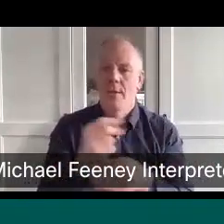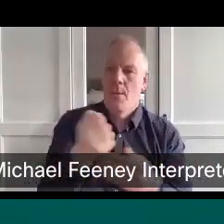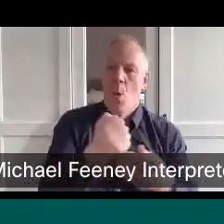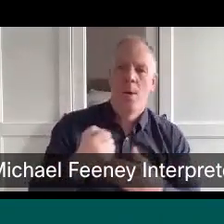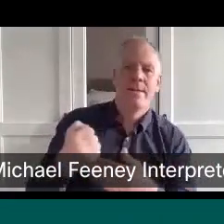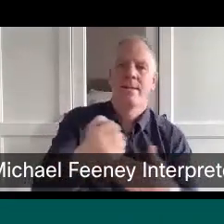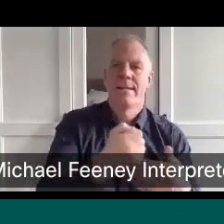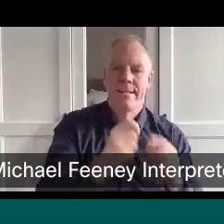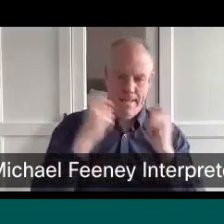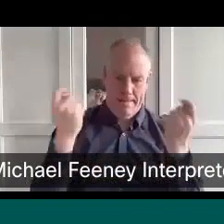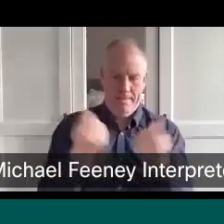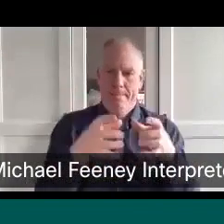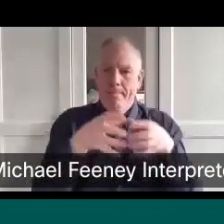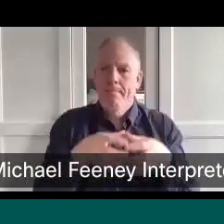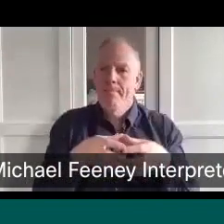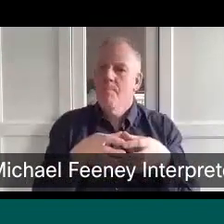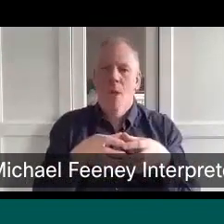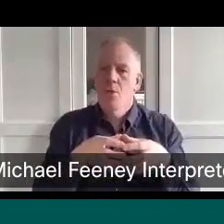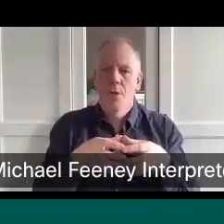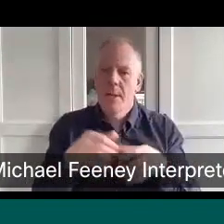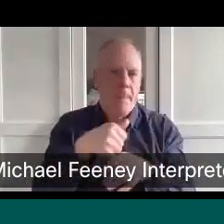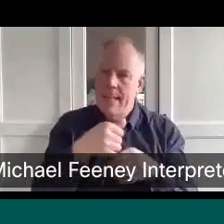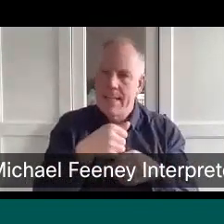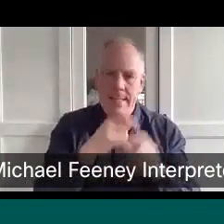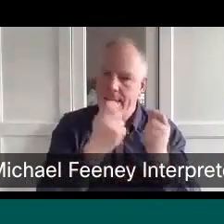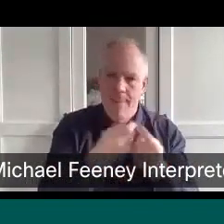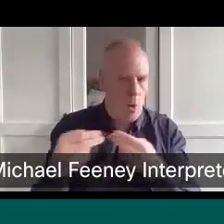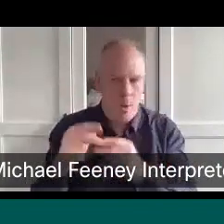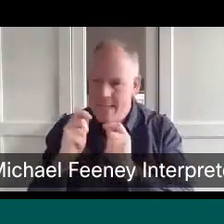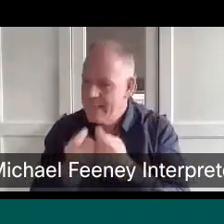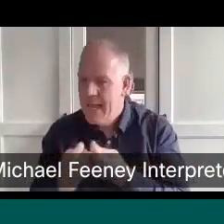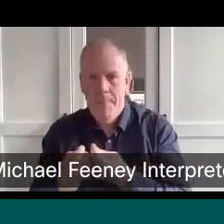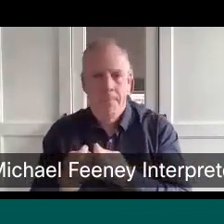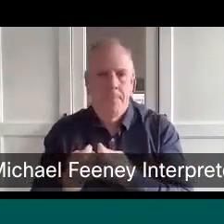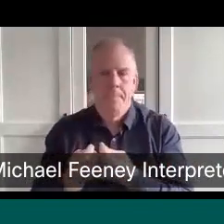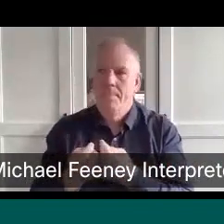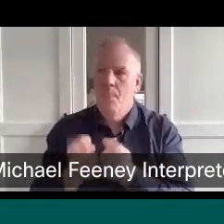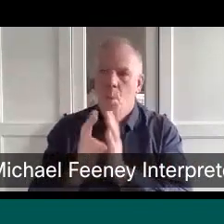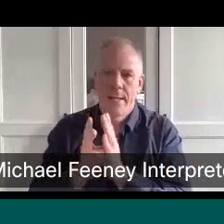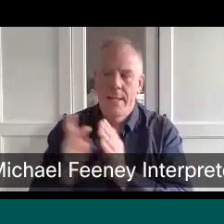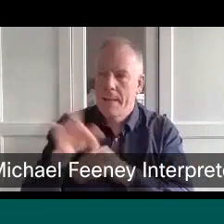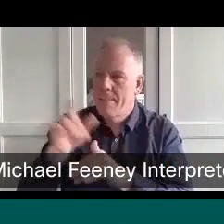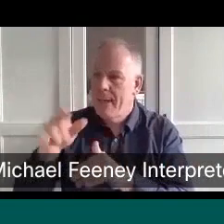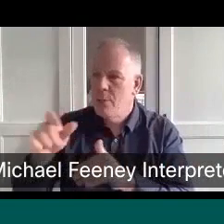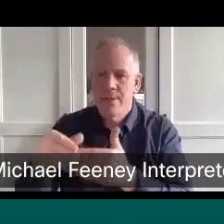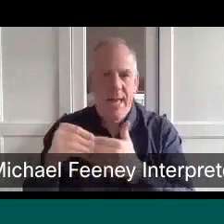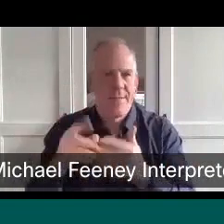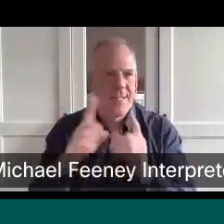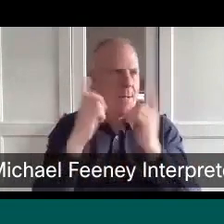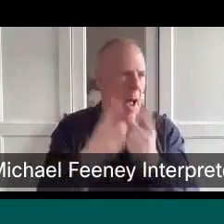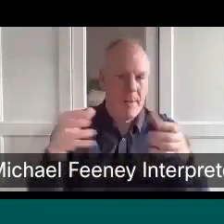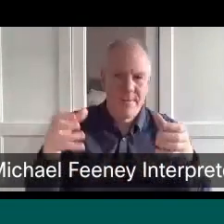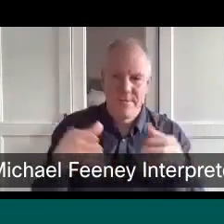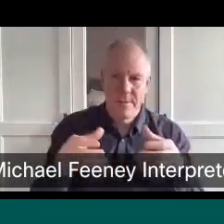so that's the team around you. It's not just the medical team, it's the nursing team, quality, patient safety department. So when something